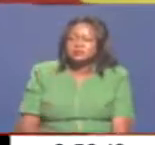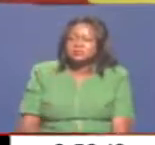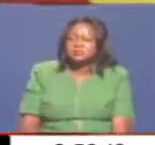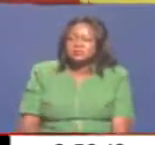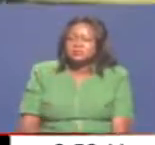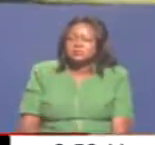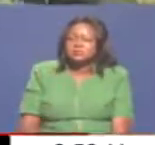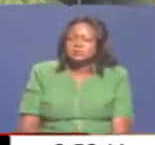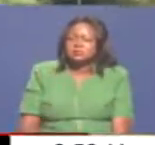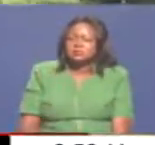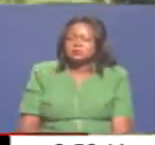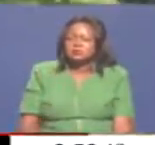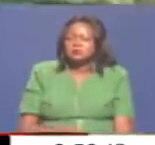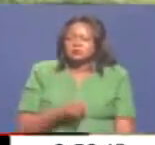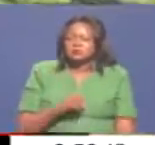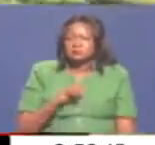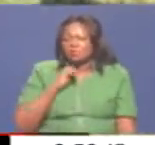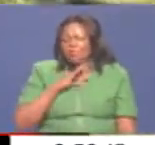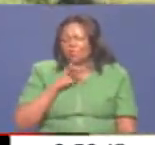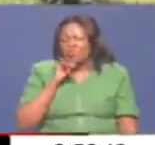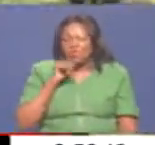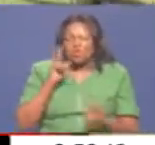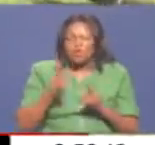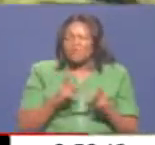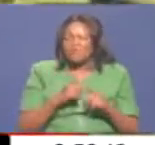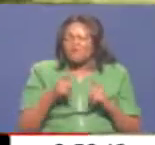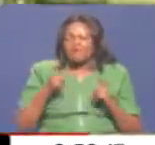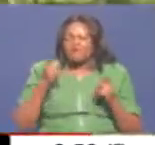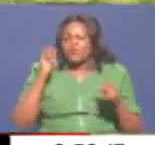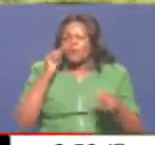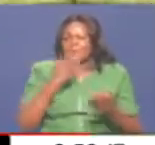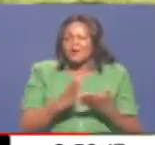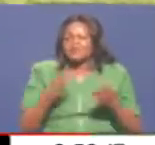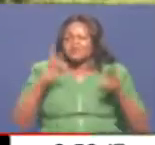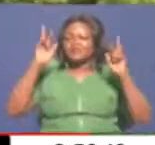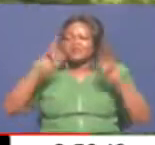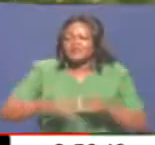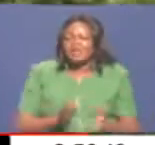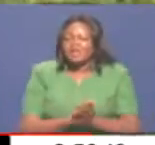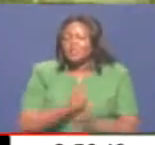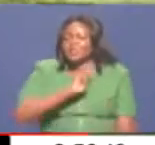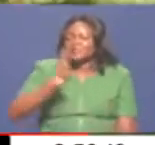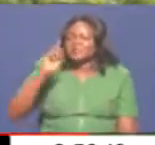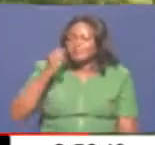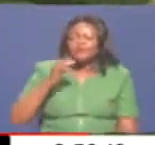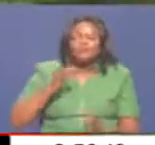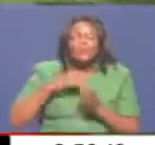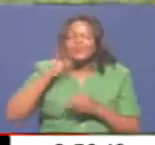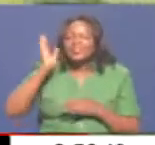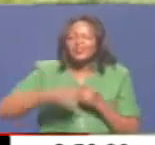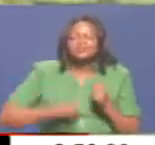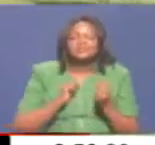A sound that has not been common in parts of Rift Valley and Western Kenya for more than a decade.